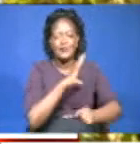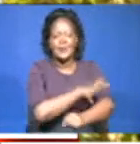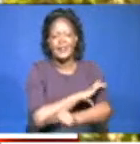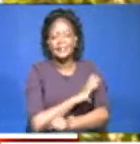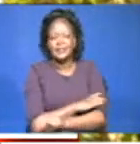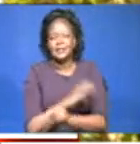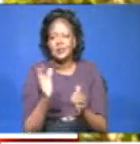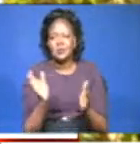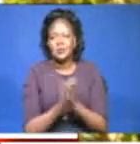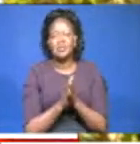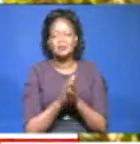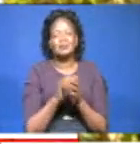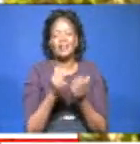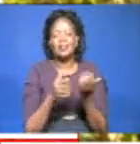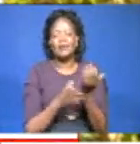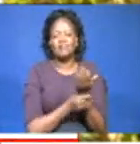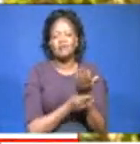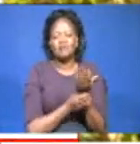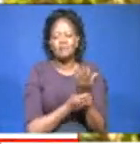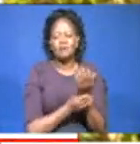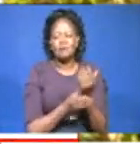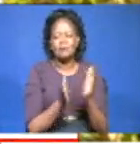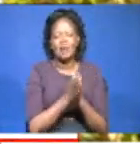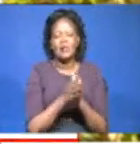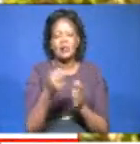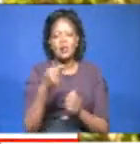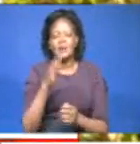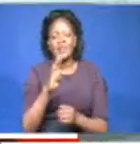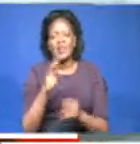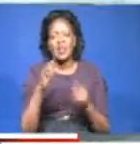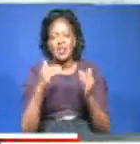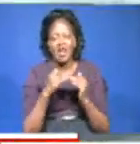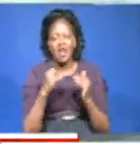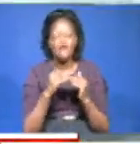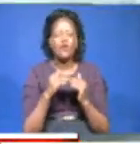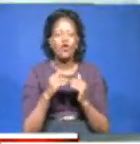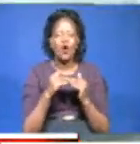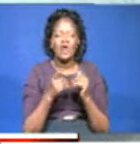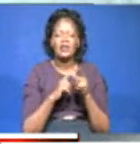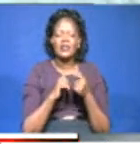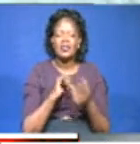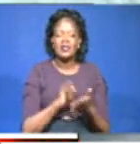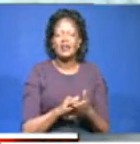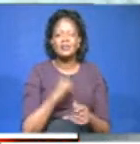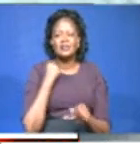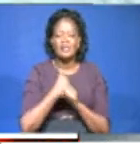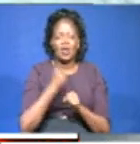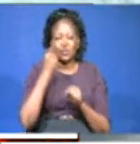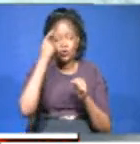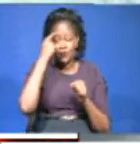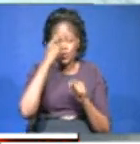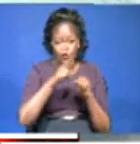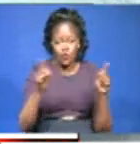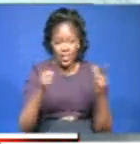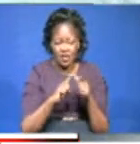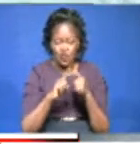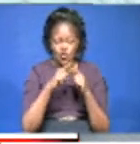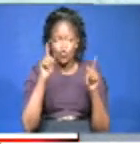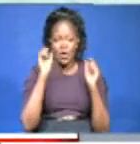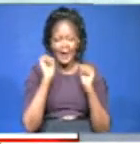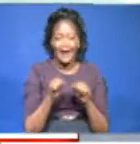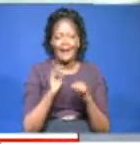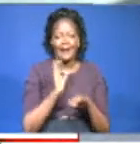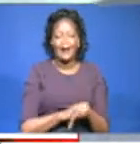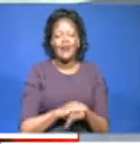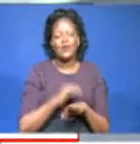your pulse. And also your HB levels can also be taken. When that is done to you, then you are able even to get to